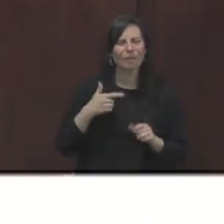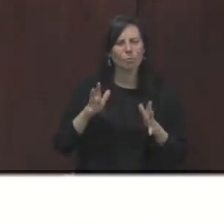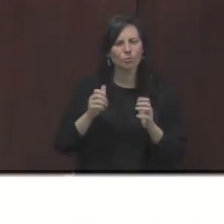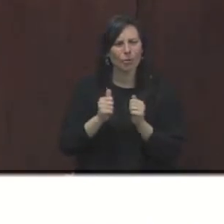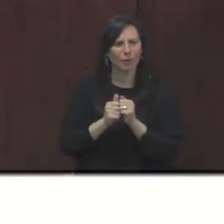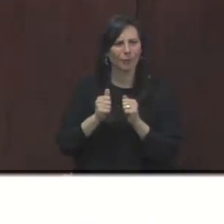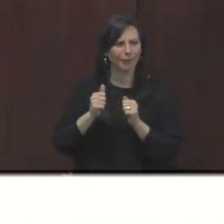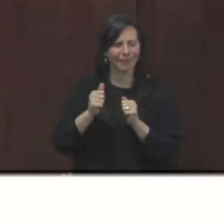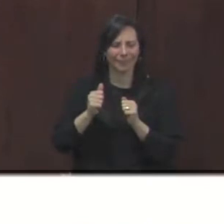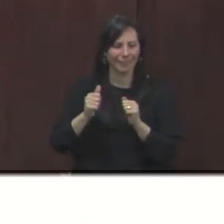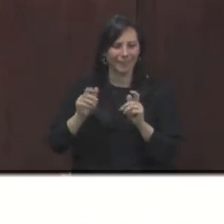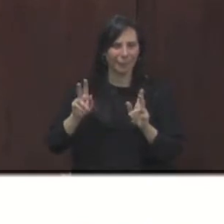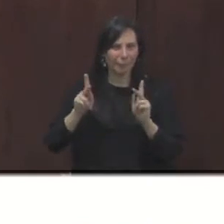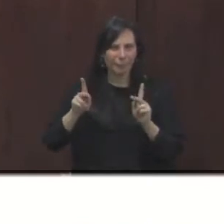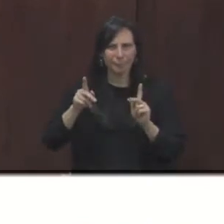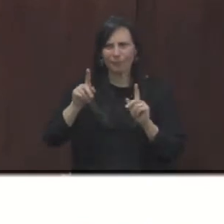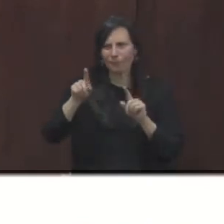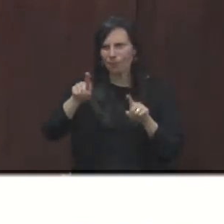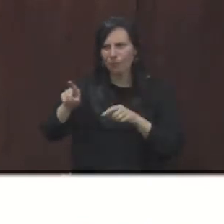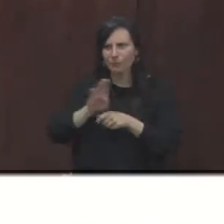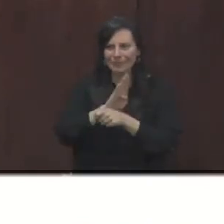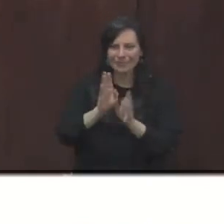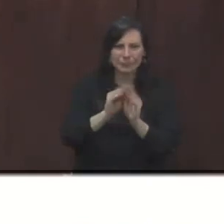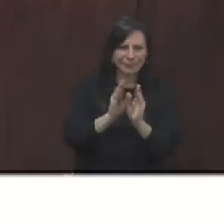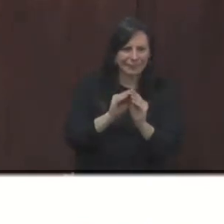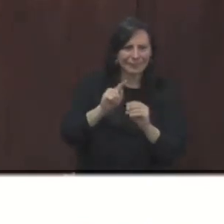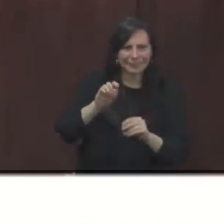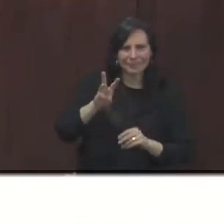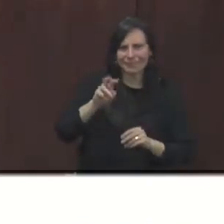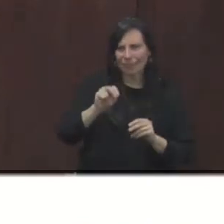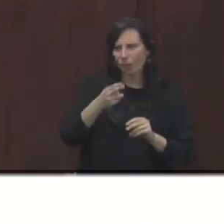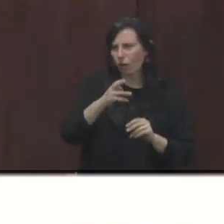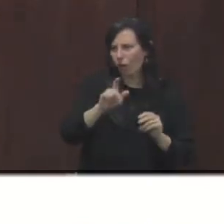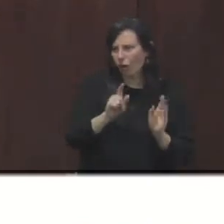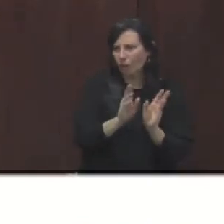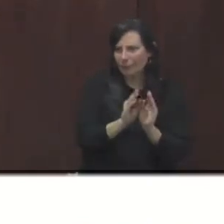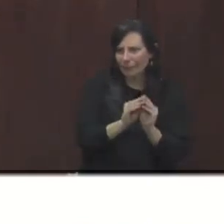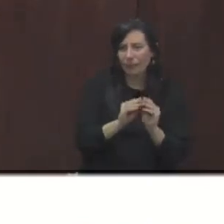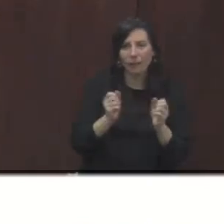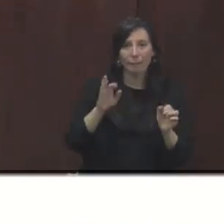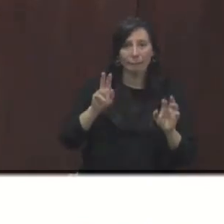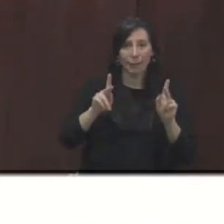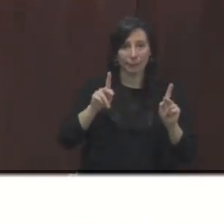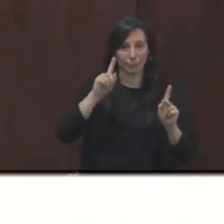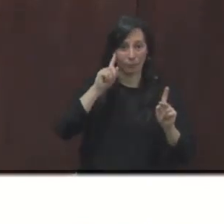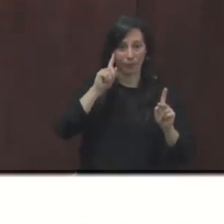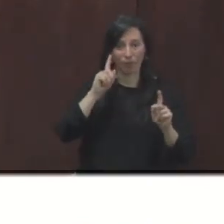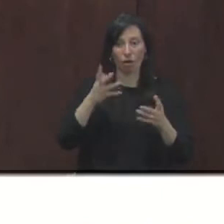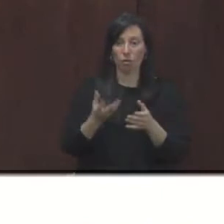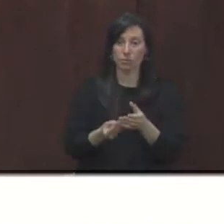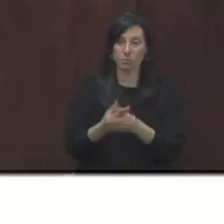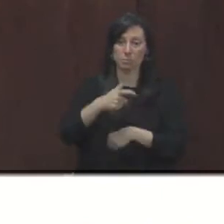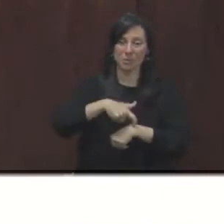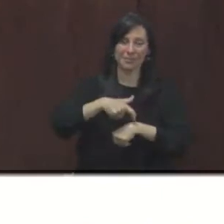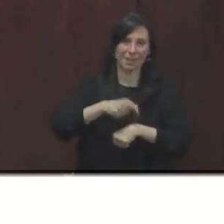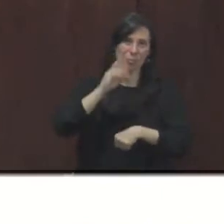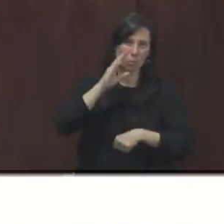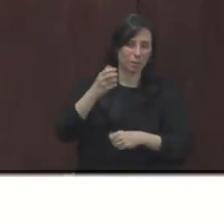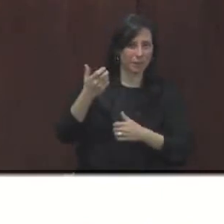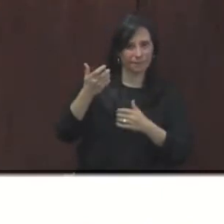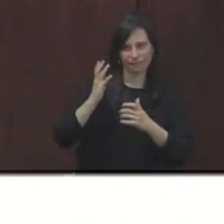town halls or business meetings, people seem to think this vaccine solution is a problem for the spring. And it's really not. This is going to